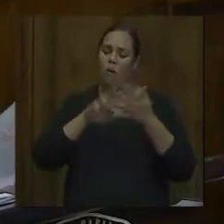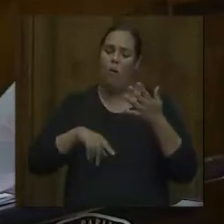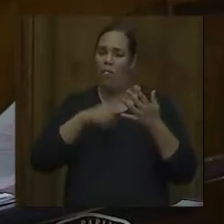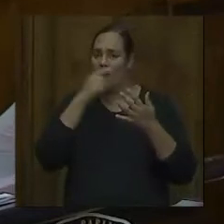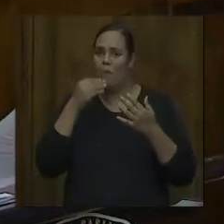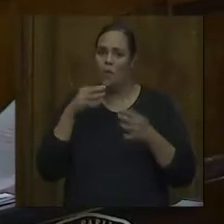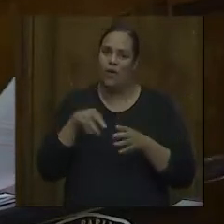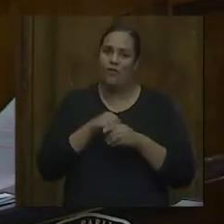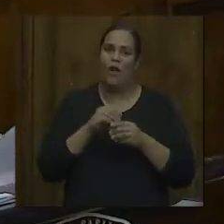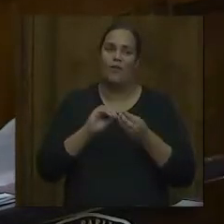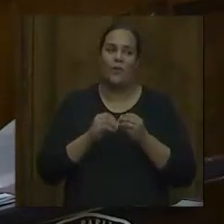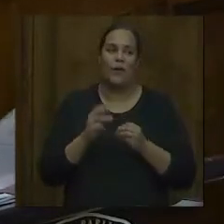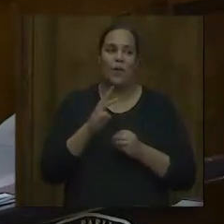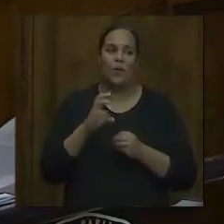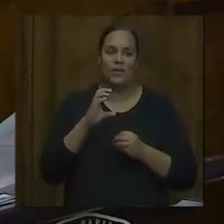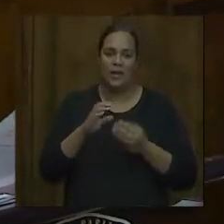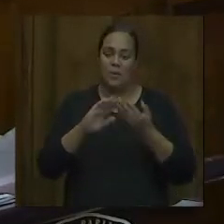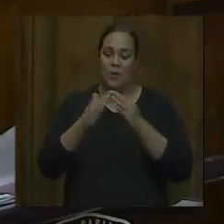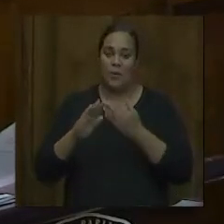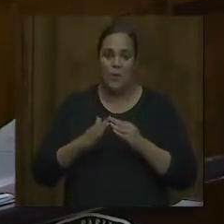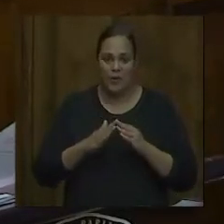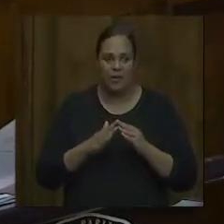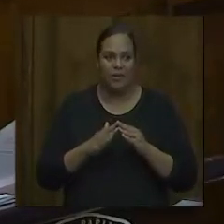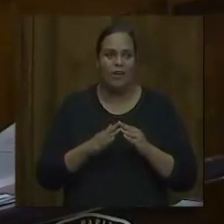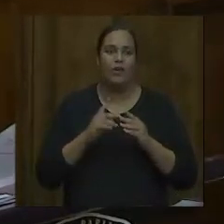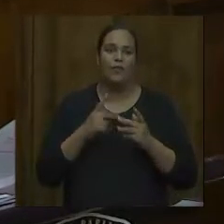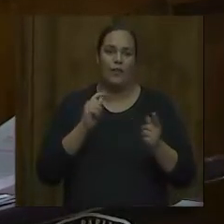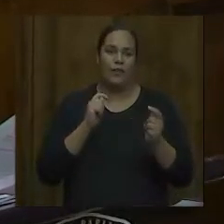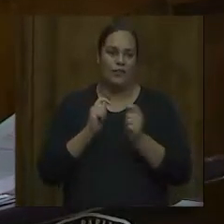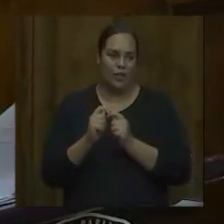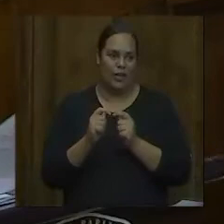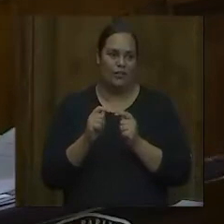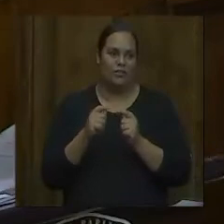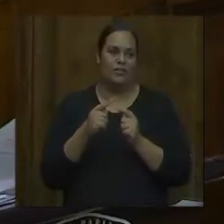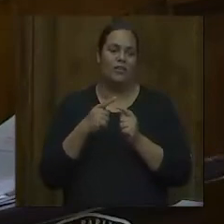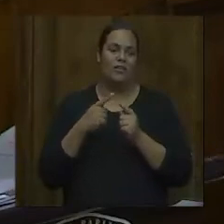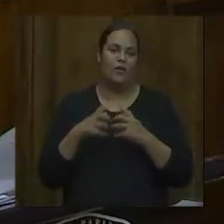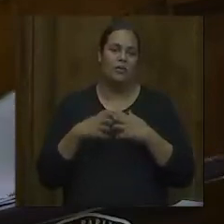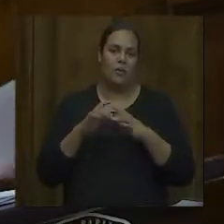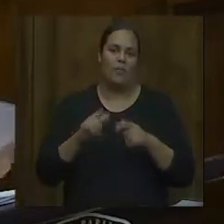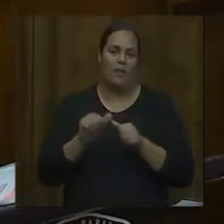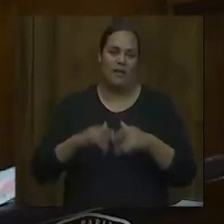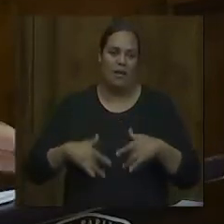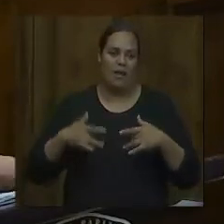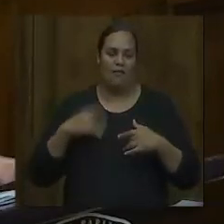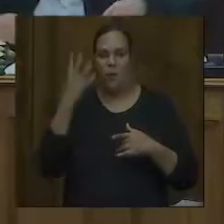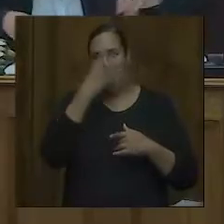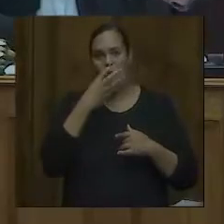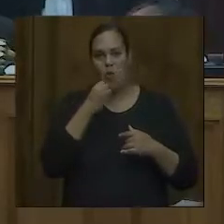is om die Weskaap se gemeenskappe te verander en hoop te bewerkstellig. Ek